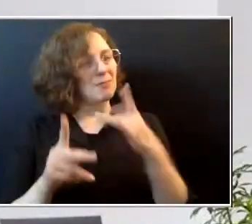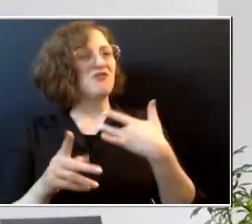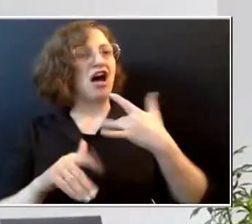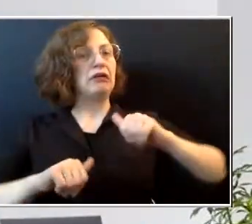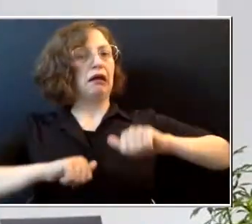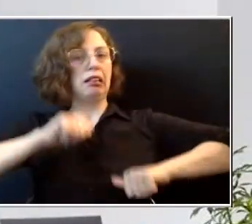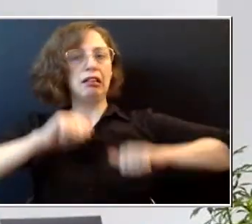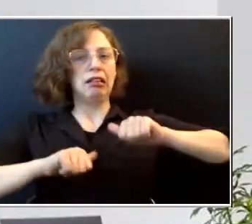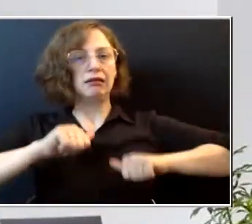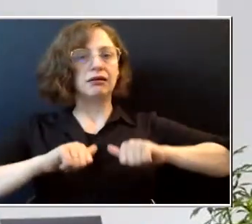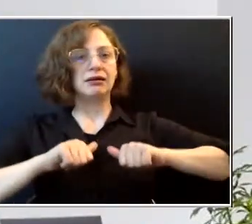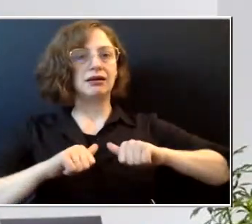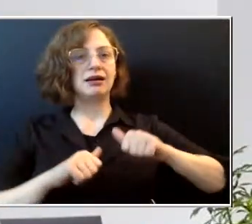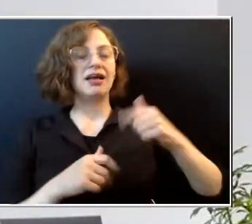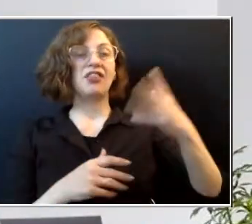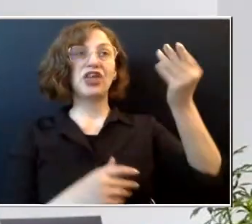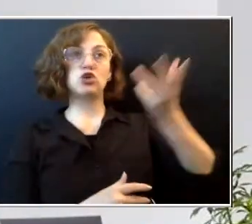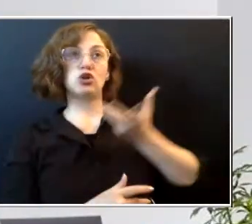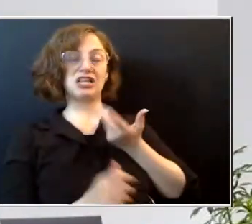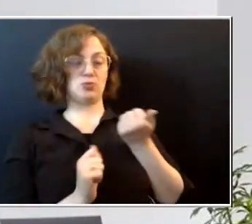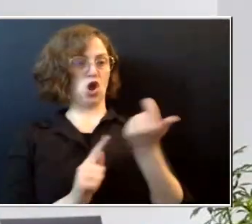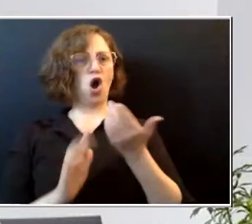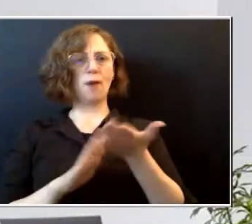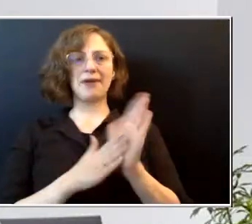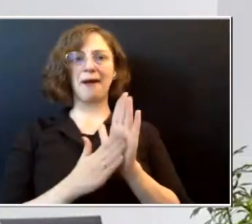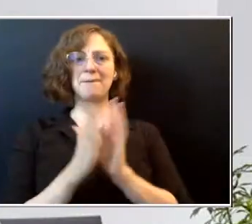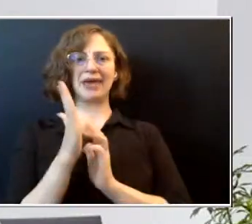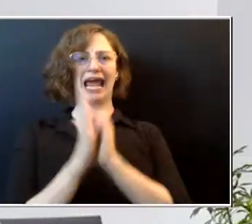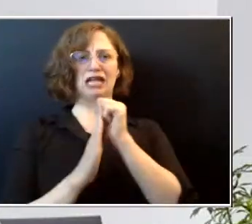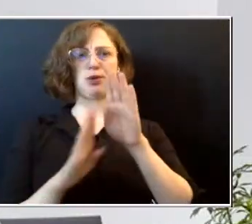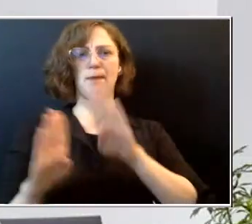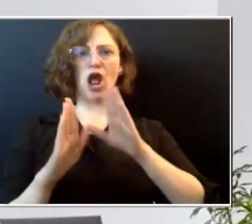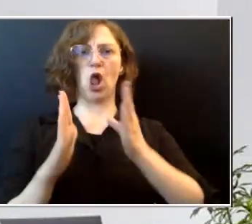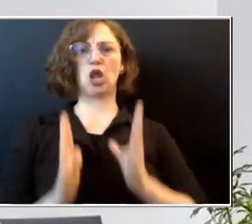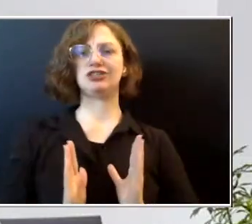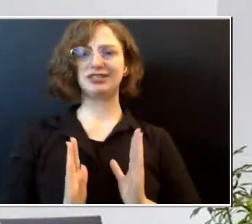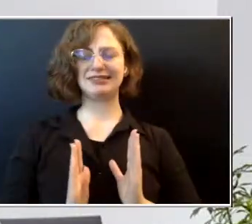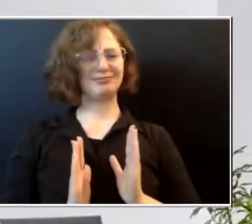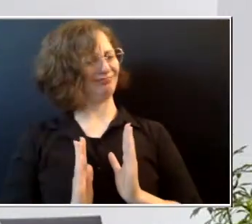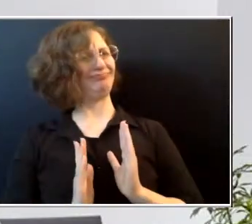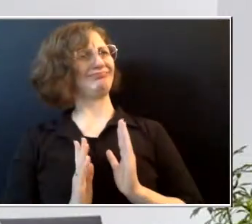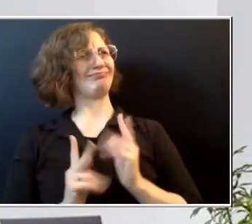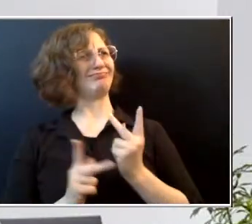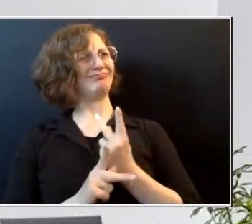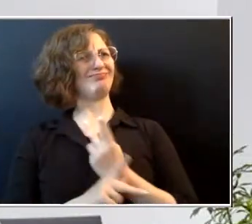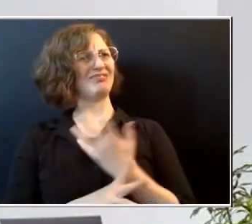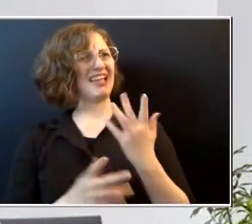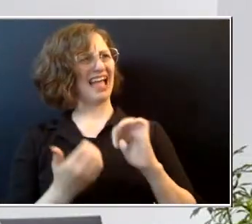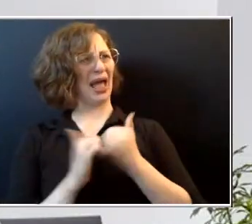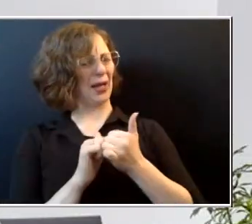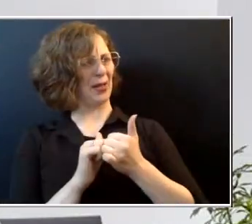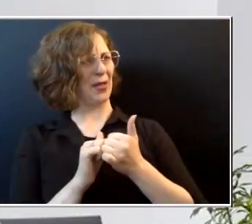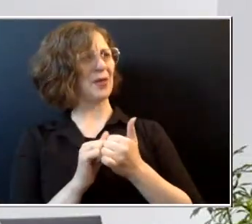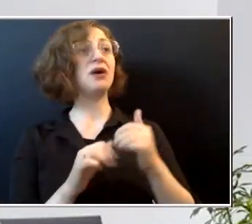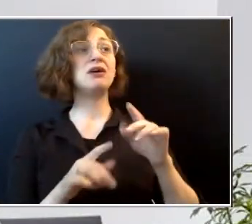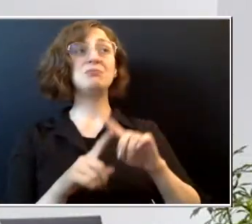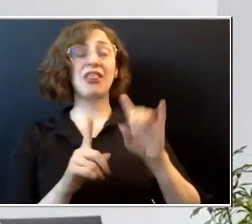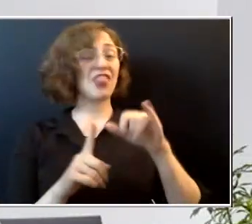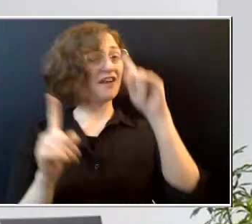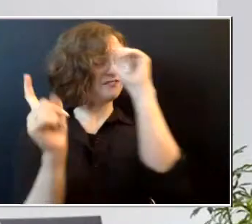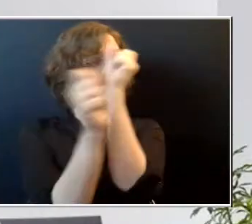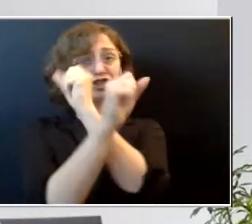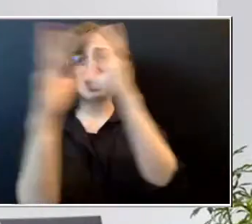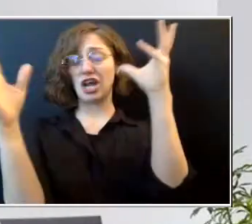going to be cancer biologists, and we tried to figure out how that worked. But the vision was sound. And it takes a while to make it